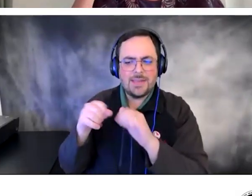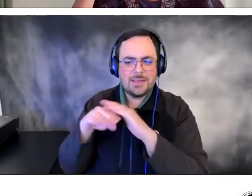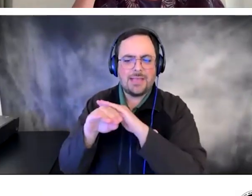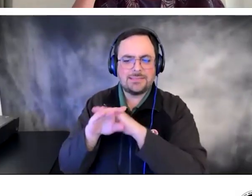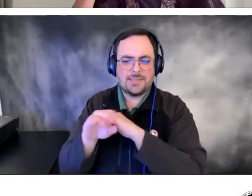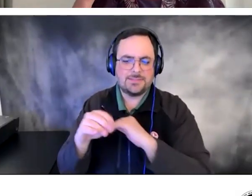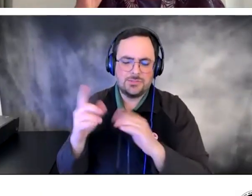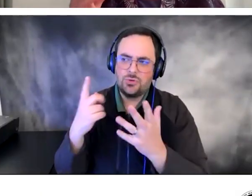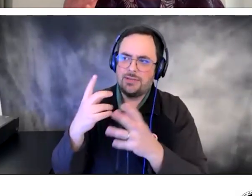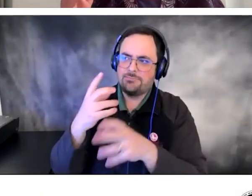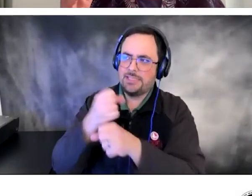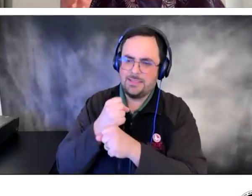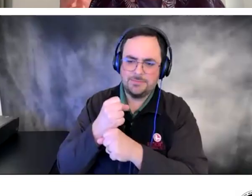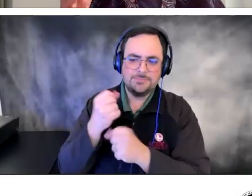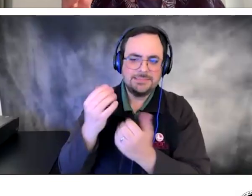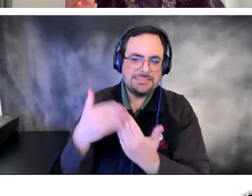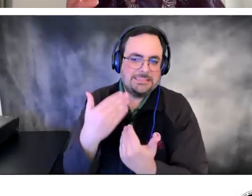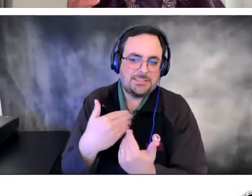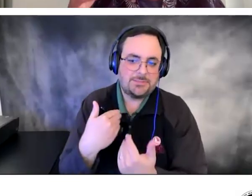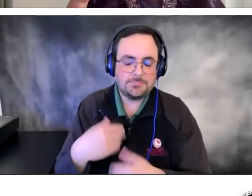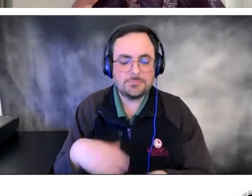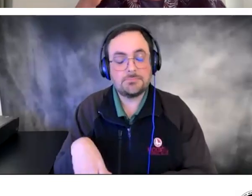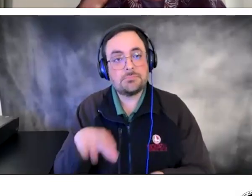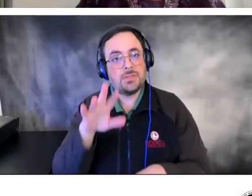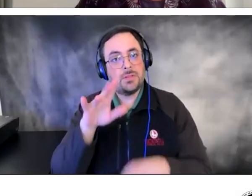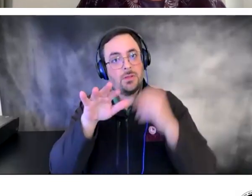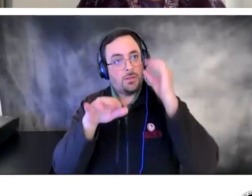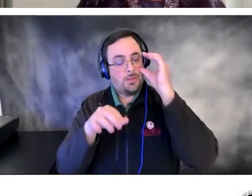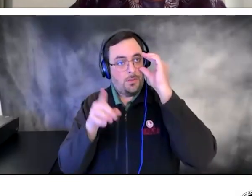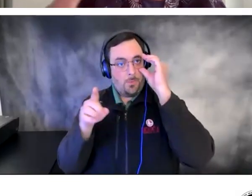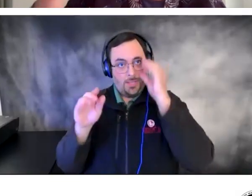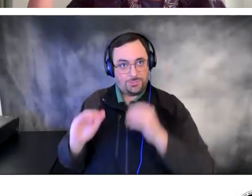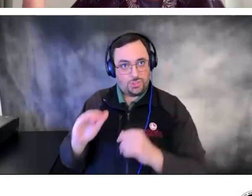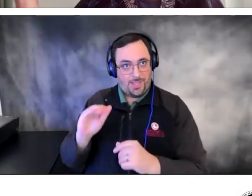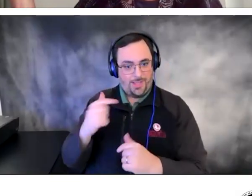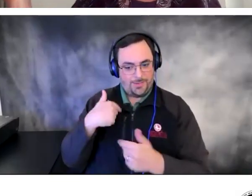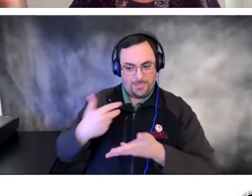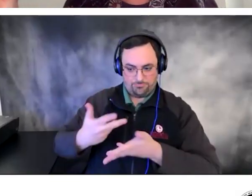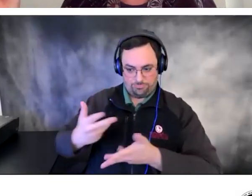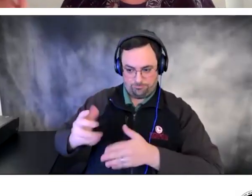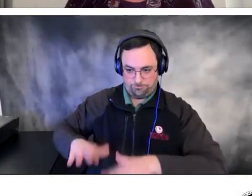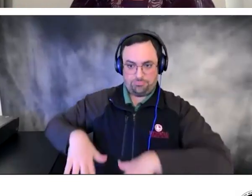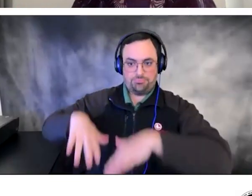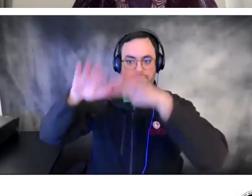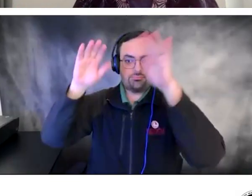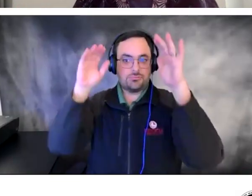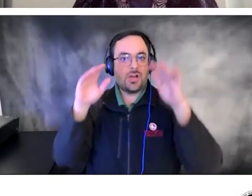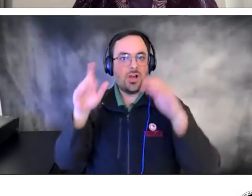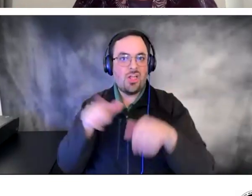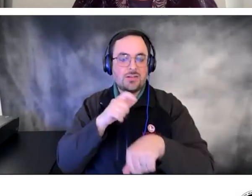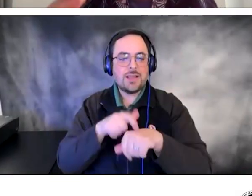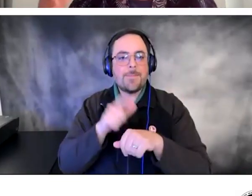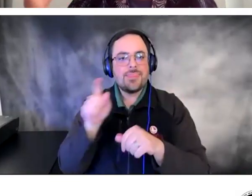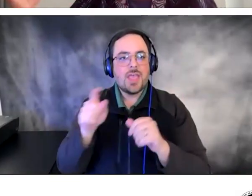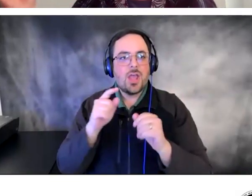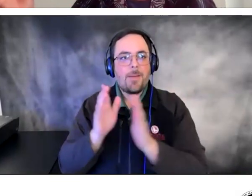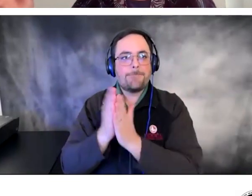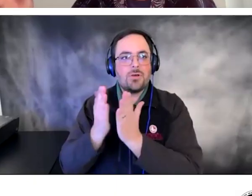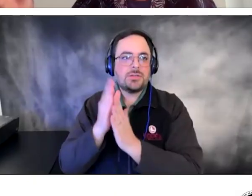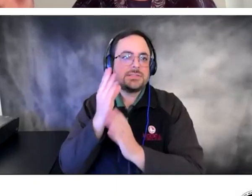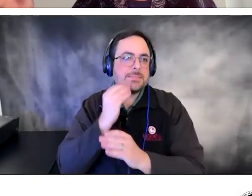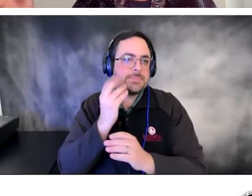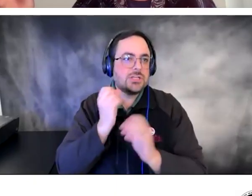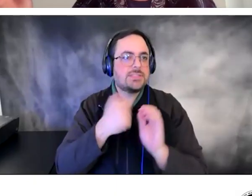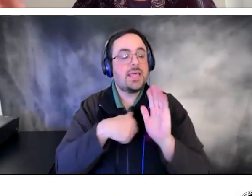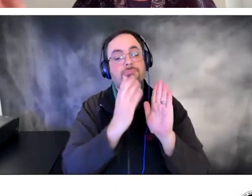several children who I knew from the time they were preschoolers to adulthood, and their parents kept a collection